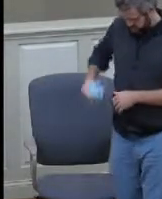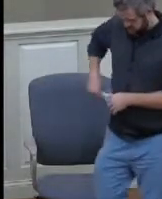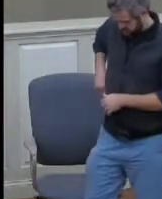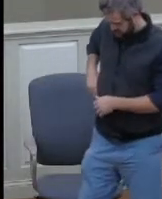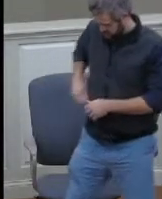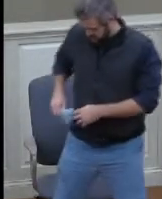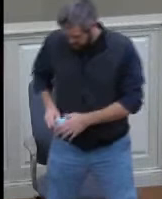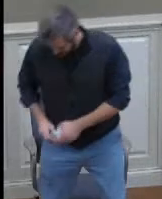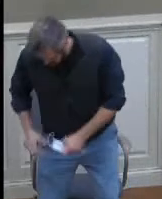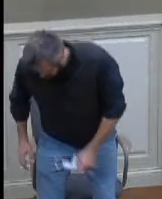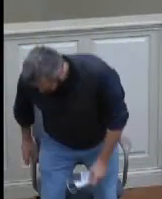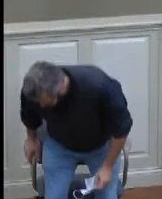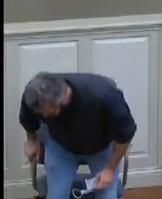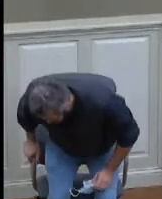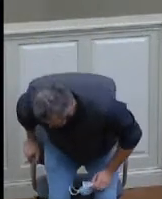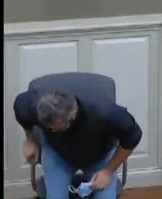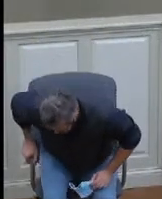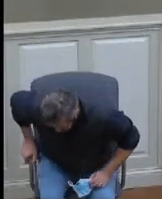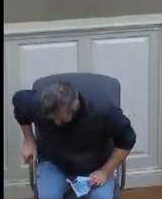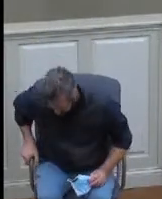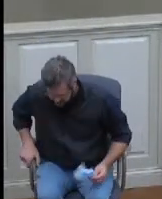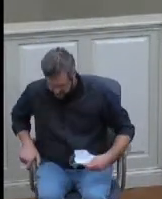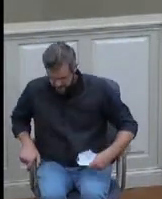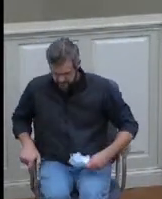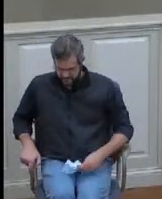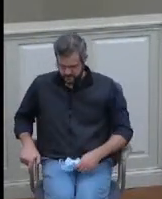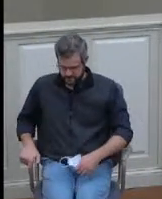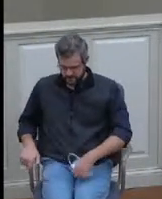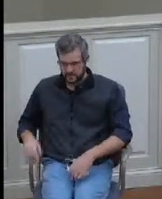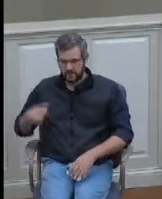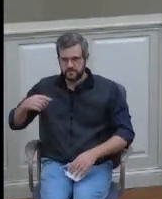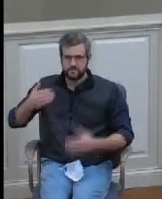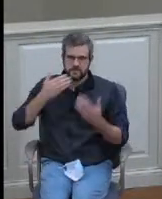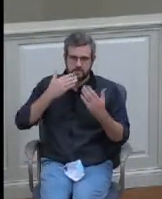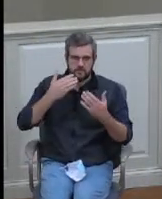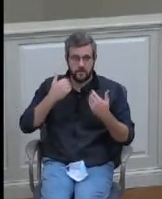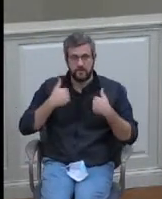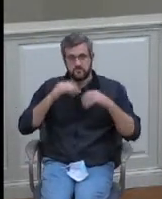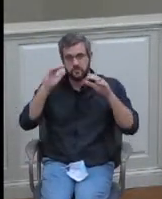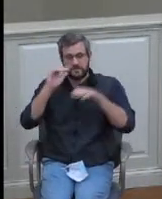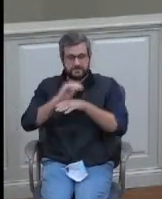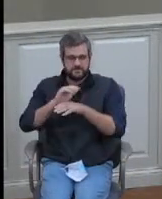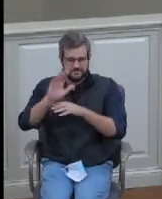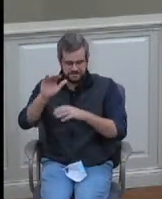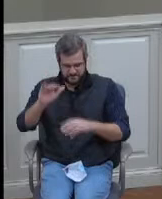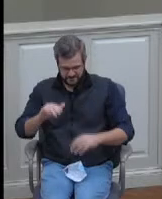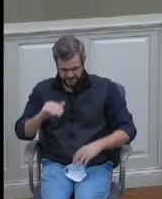great evening. Thank you all. Thank you. You're welcome to stay.